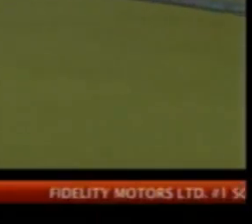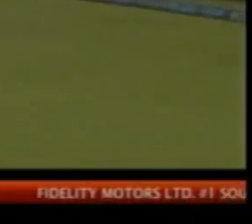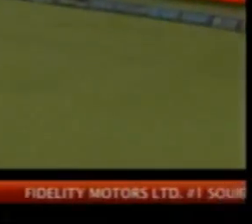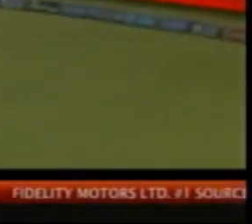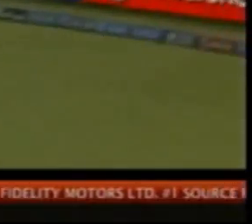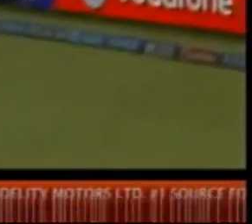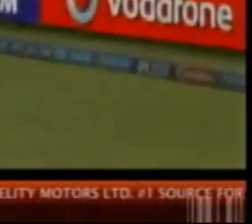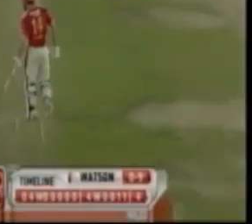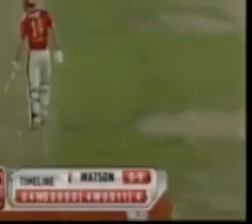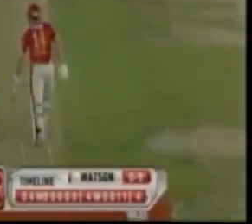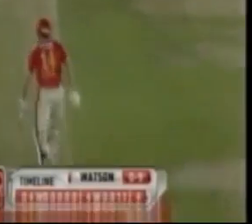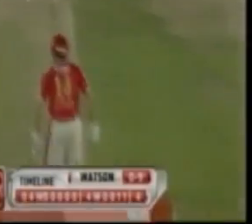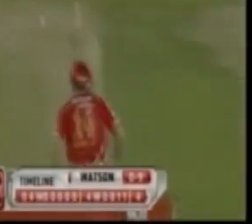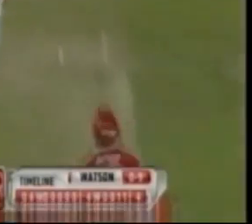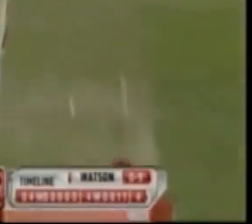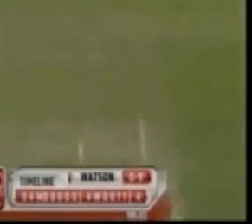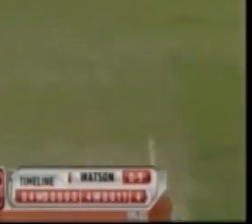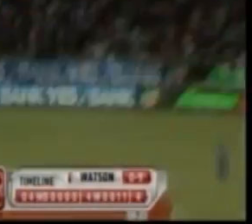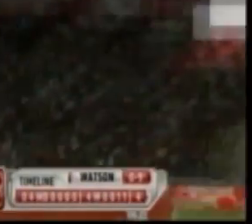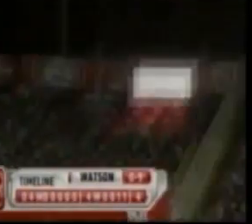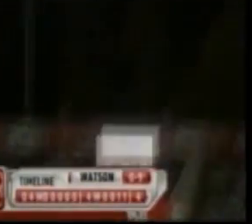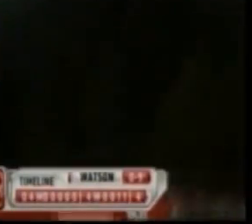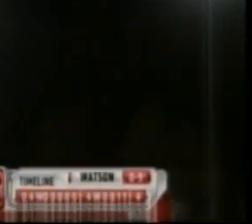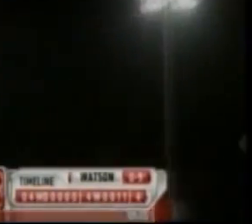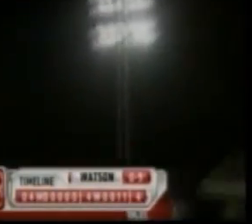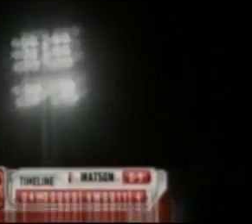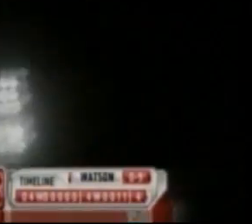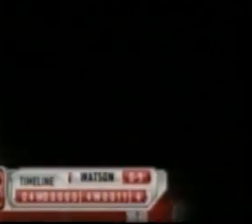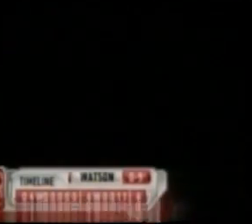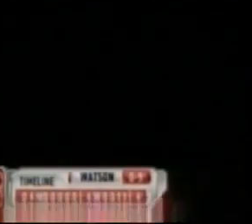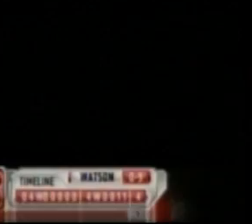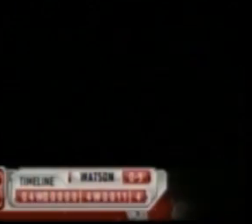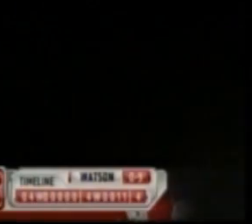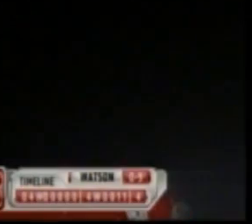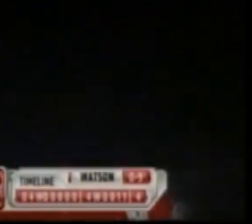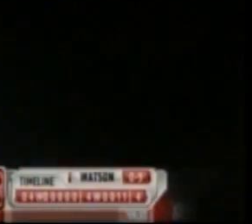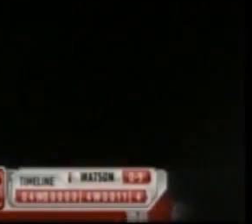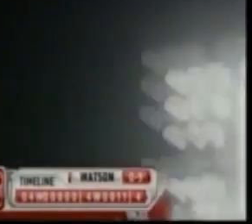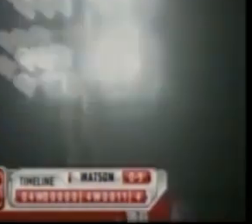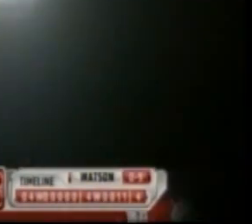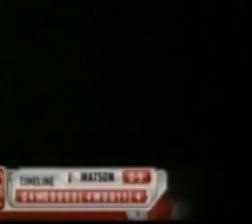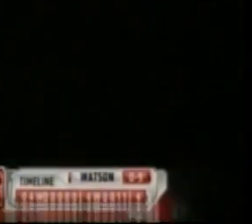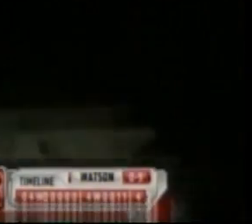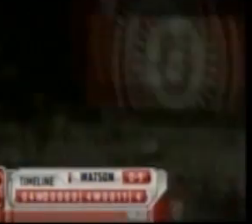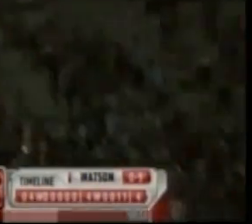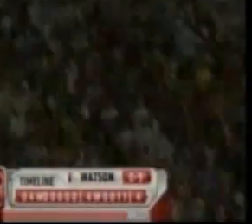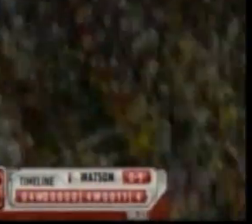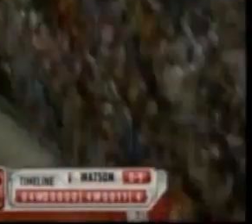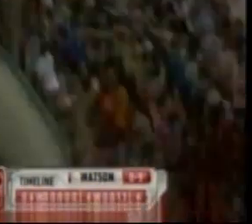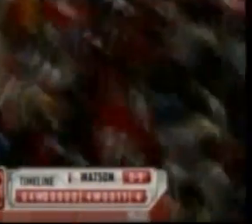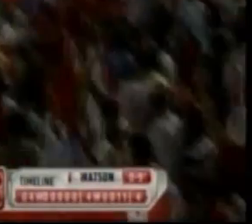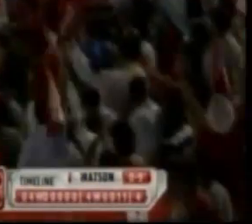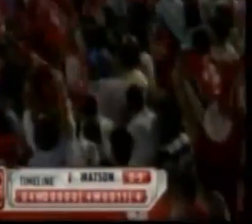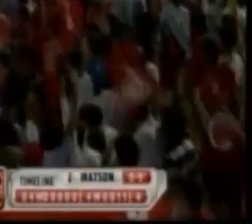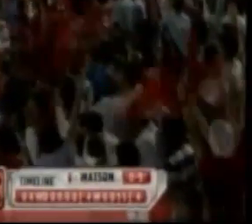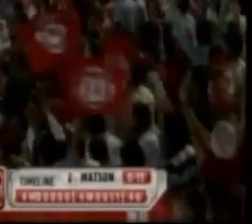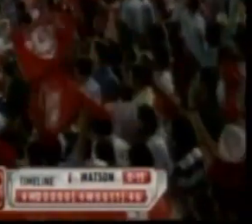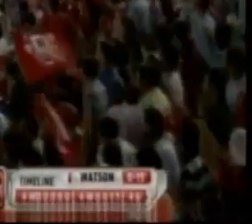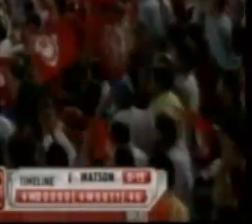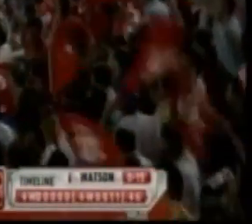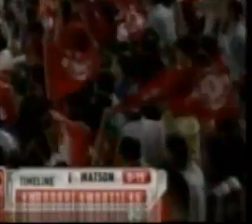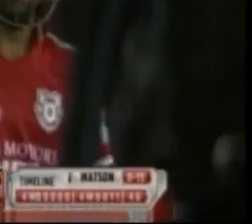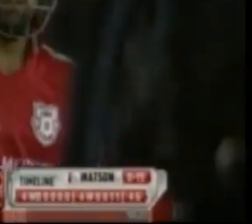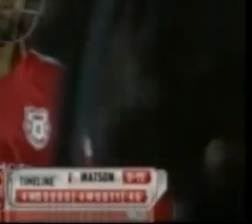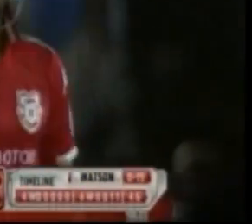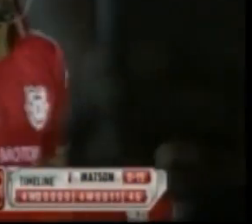20 points with one preliminary game to go. Punjab batted first and wrapped up 179 for 4 in their 20 overs, led